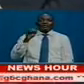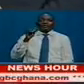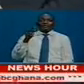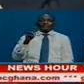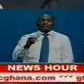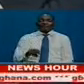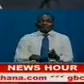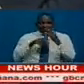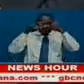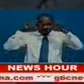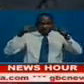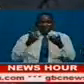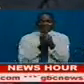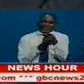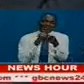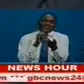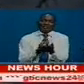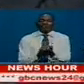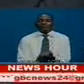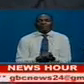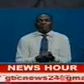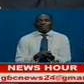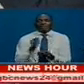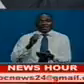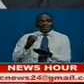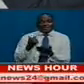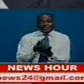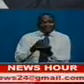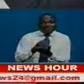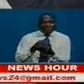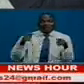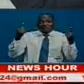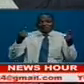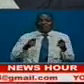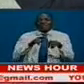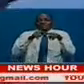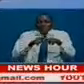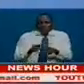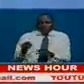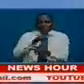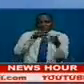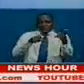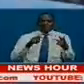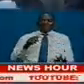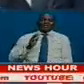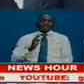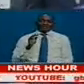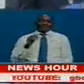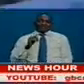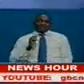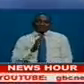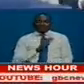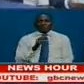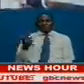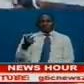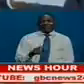The Vice President, Dr. Mahamudu Bawumia, said the economic success of the government is partly dependent on the policies by the Bank of